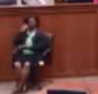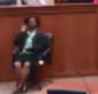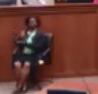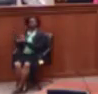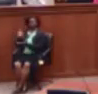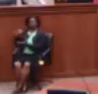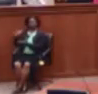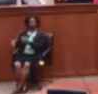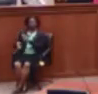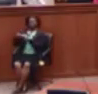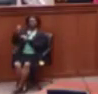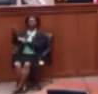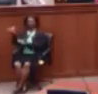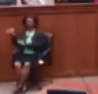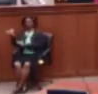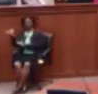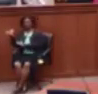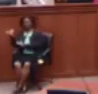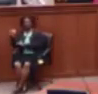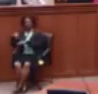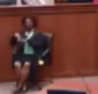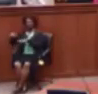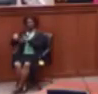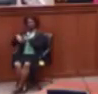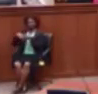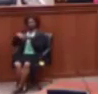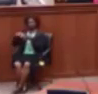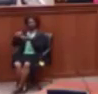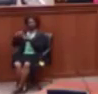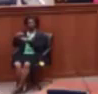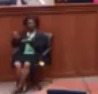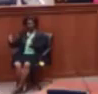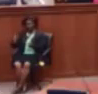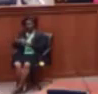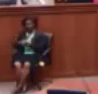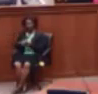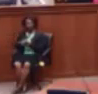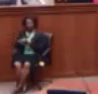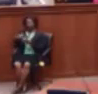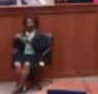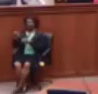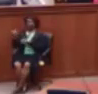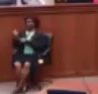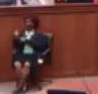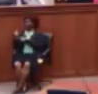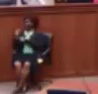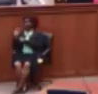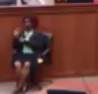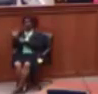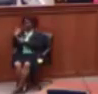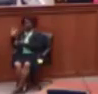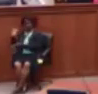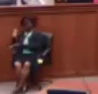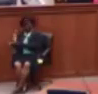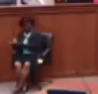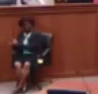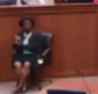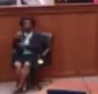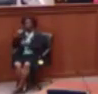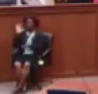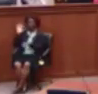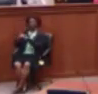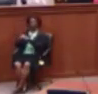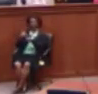additional 15 Jumpstart Summers providers. Couple that with last year's 48 that were approved, and we have over